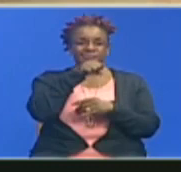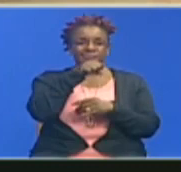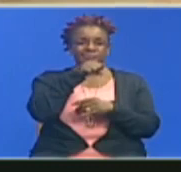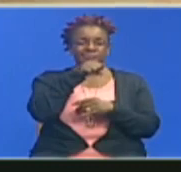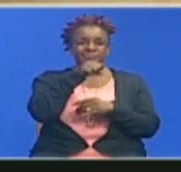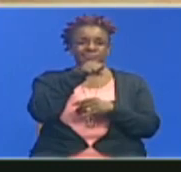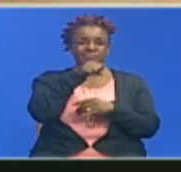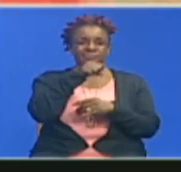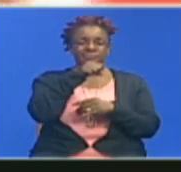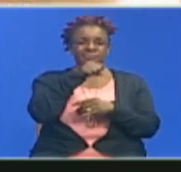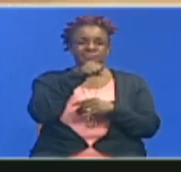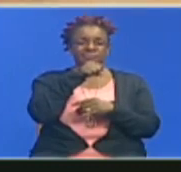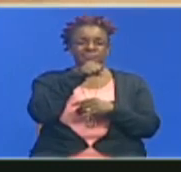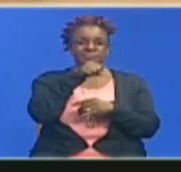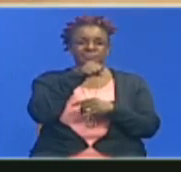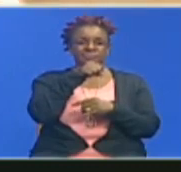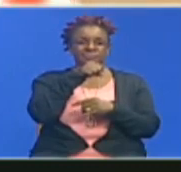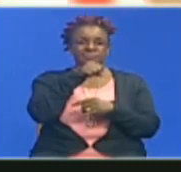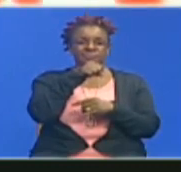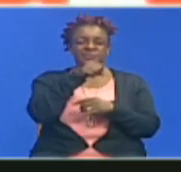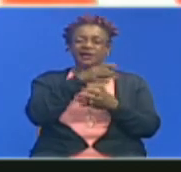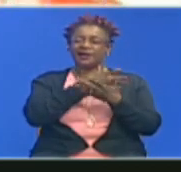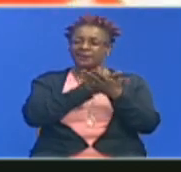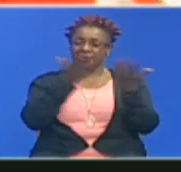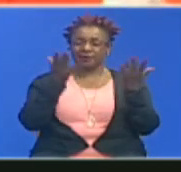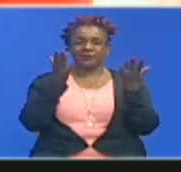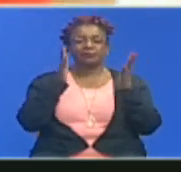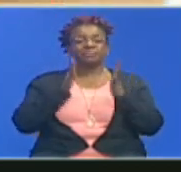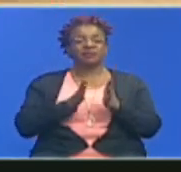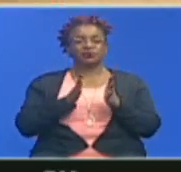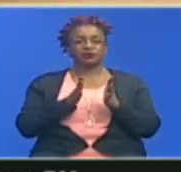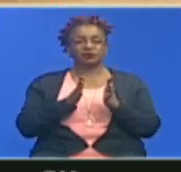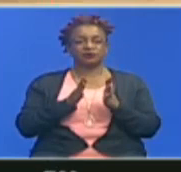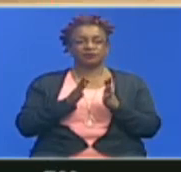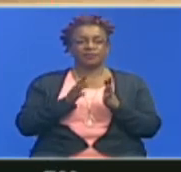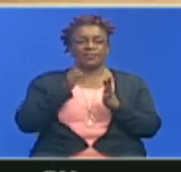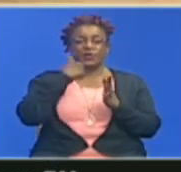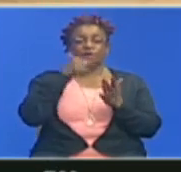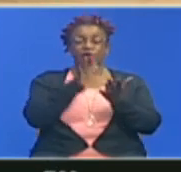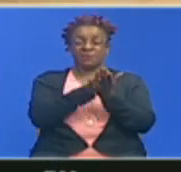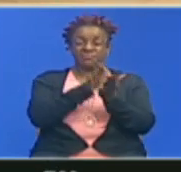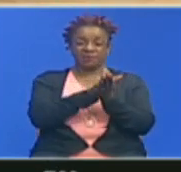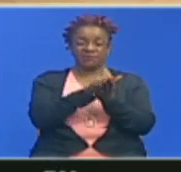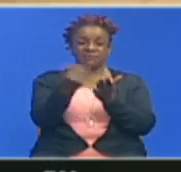Naona ya kwamba mfukachi yote mwenye anafuka mnyama kama nguruwe,